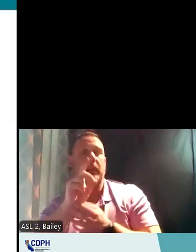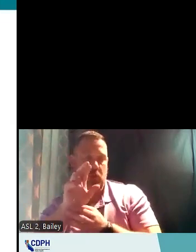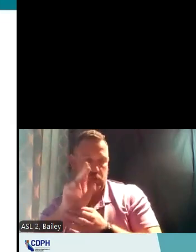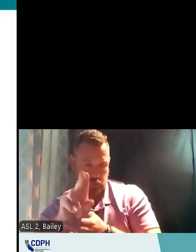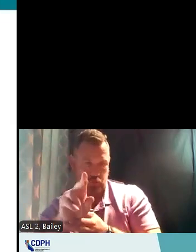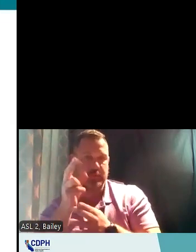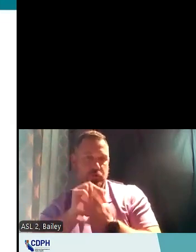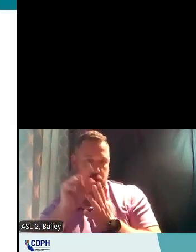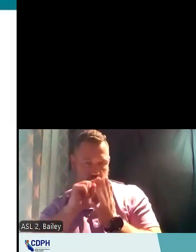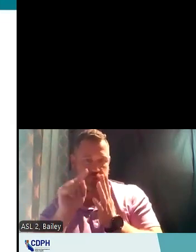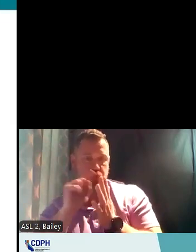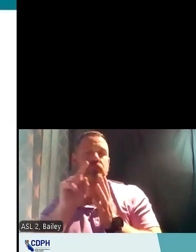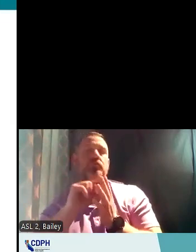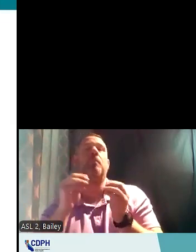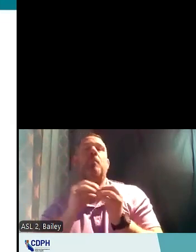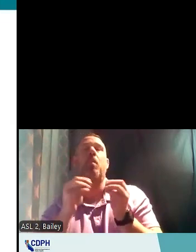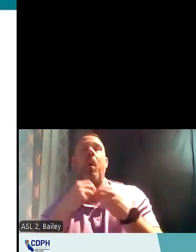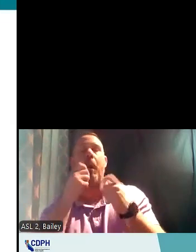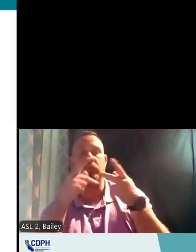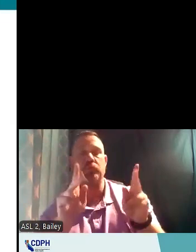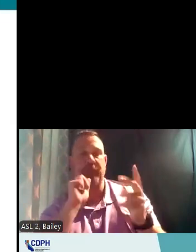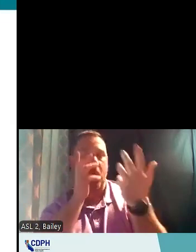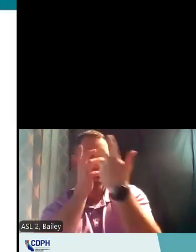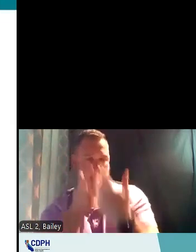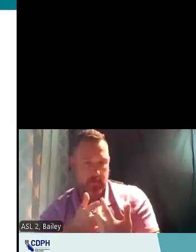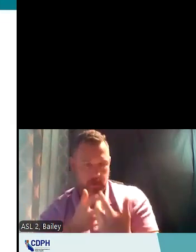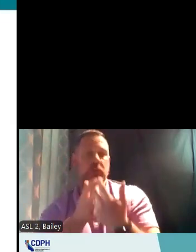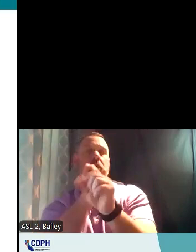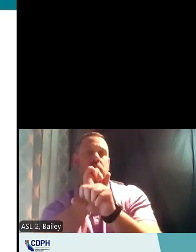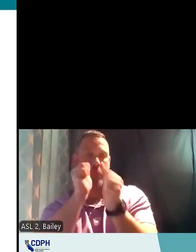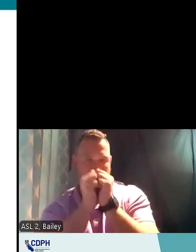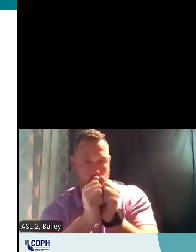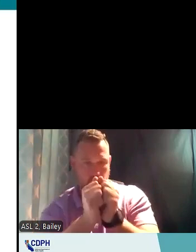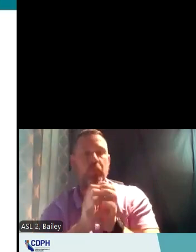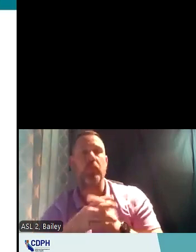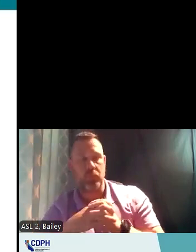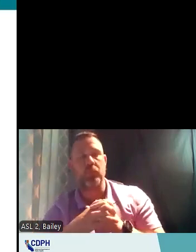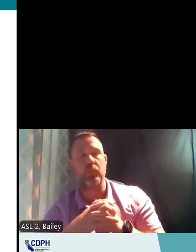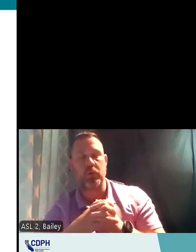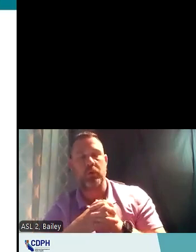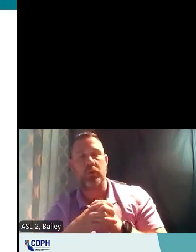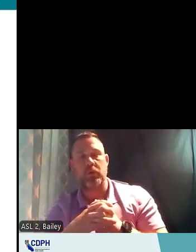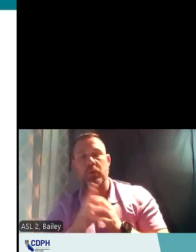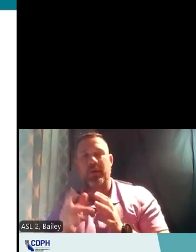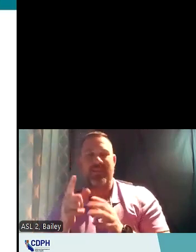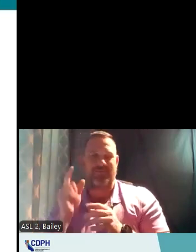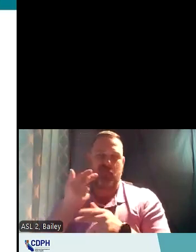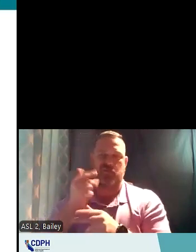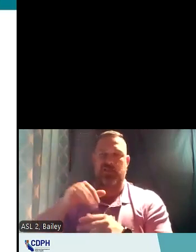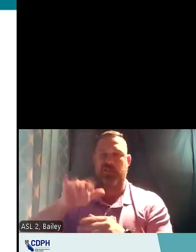research to provide more opportunities for alignment and collaboration. The symposium sessions are hosted